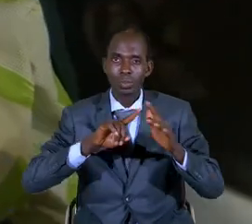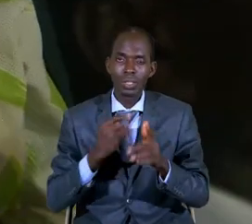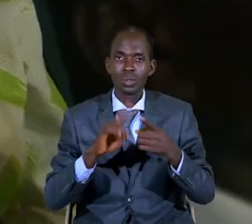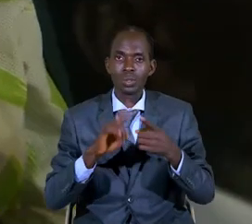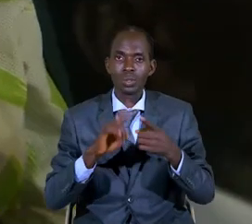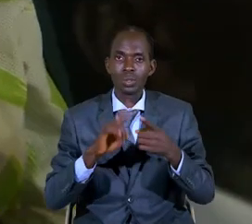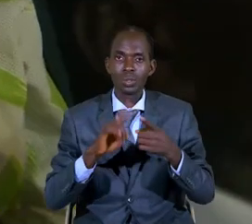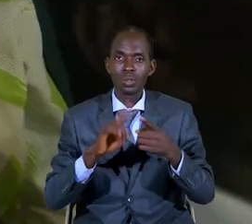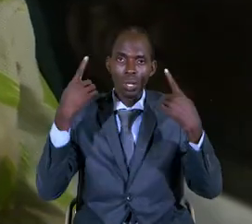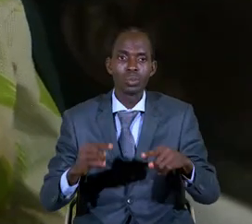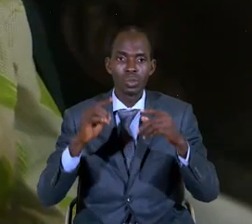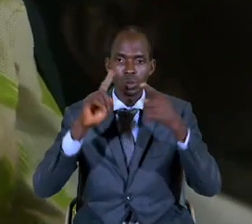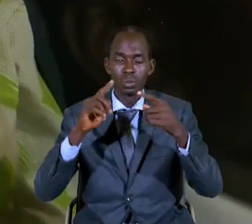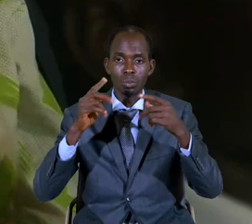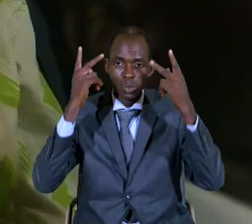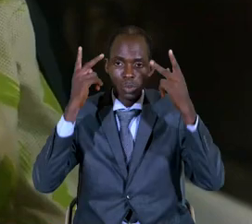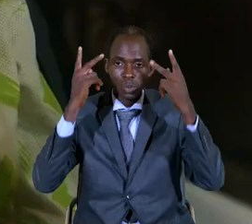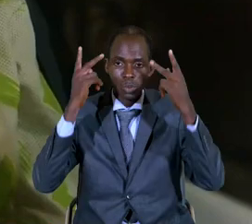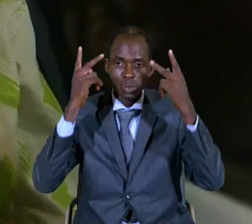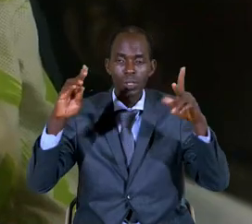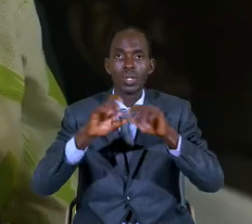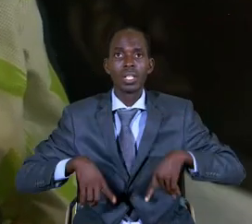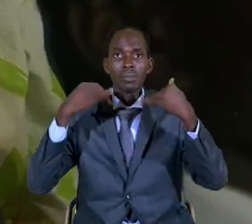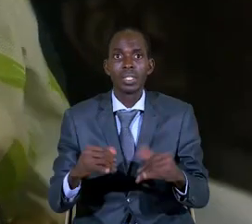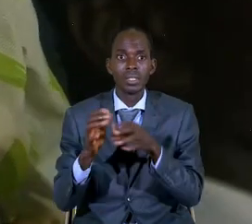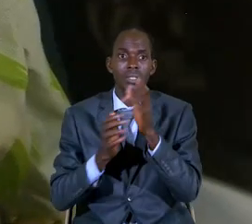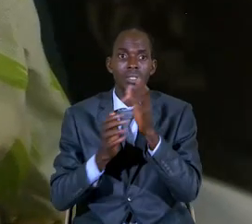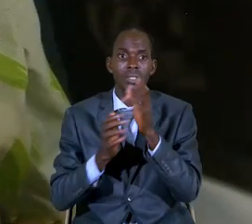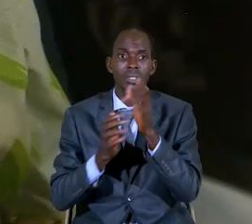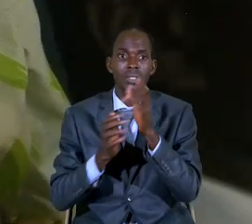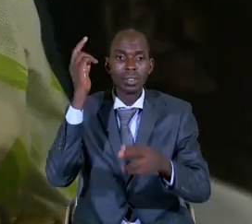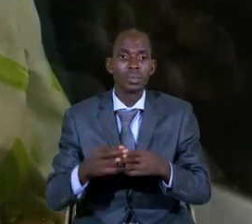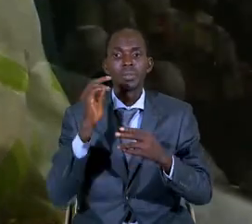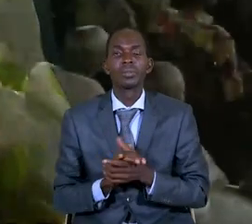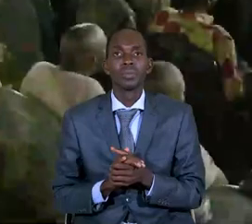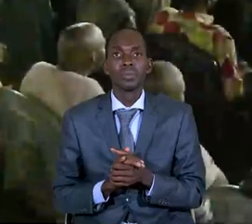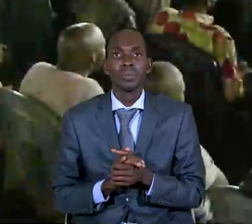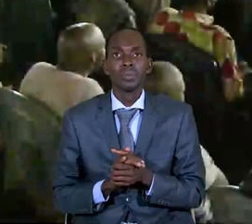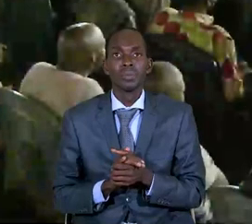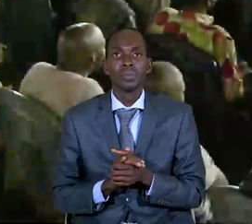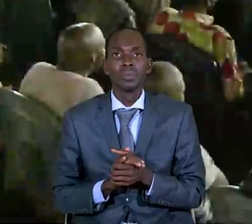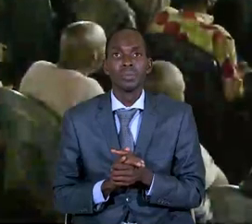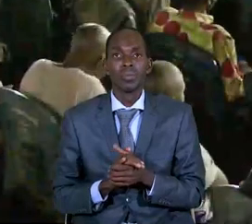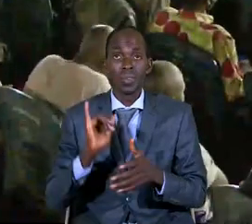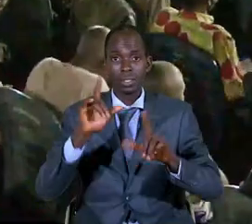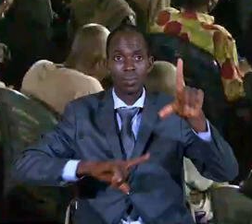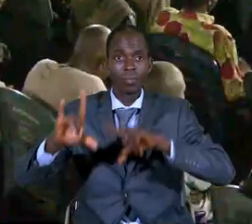your life right now in Jesus' name. I believe.